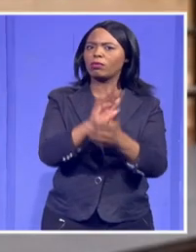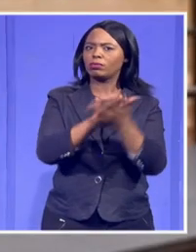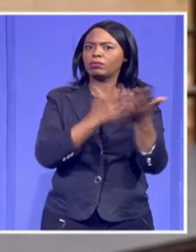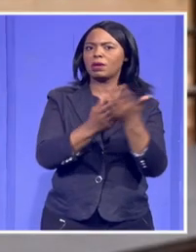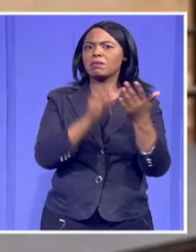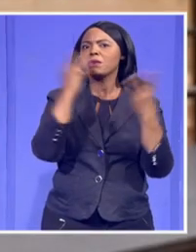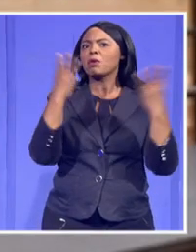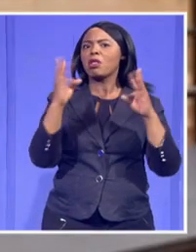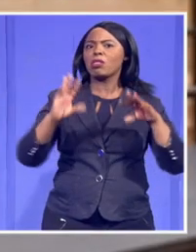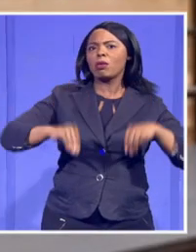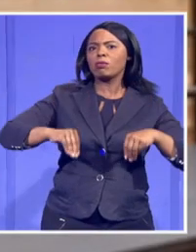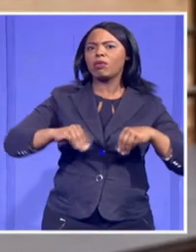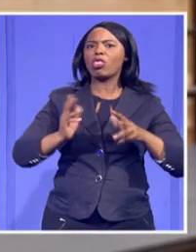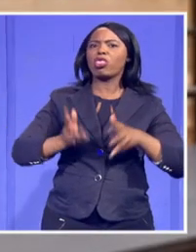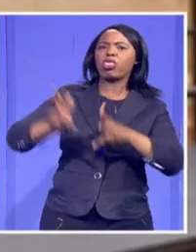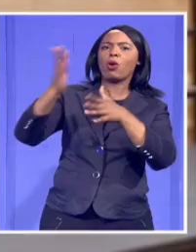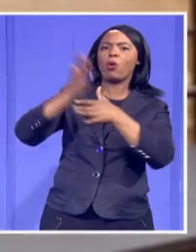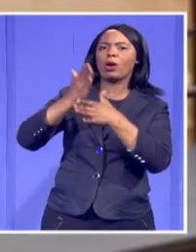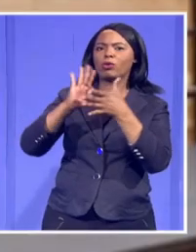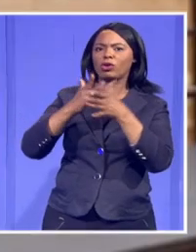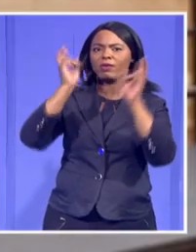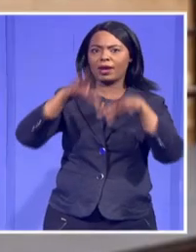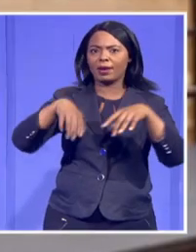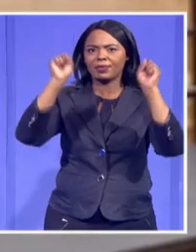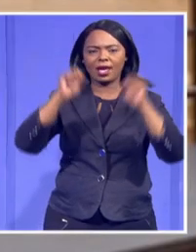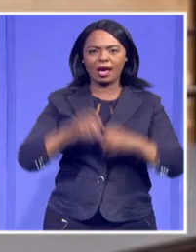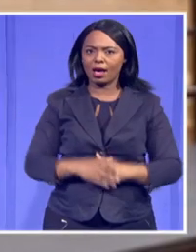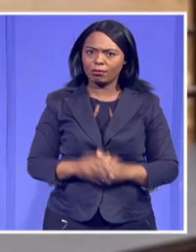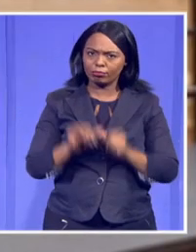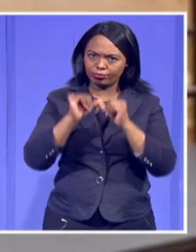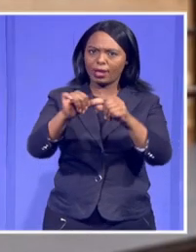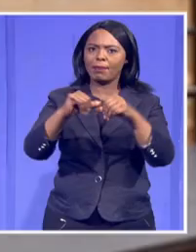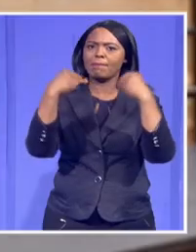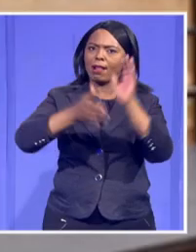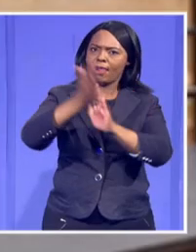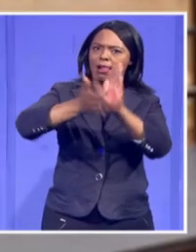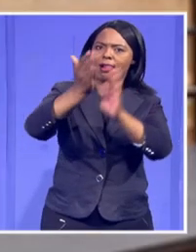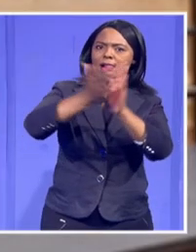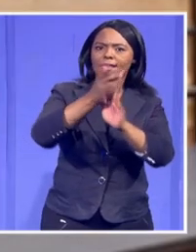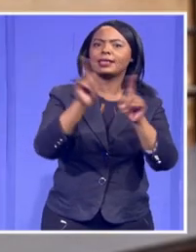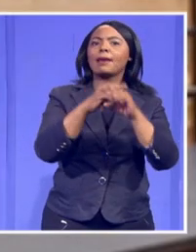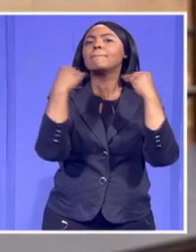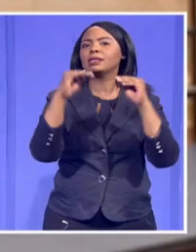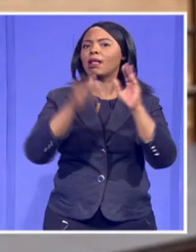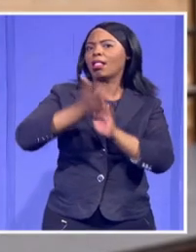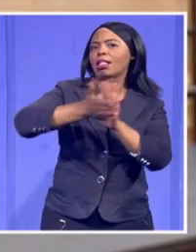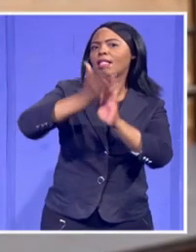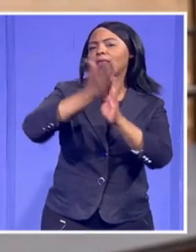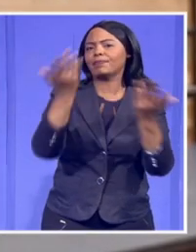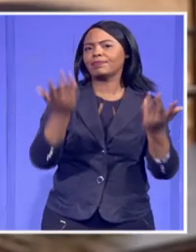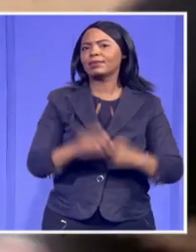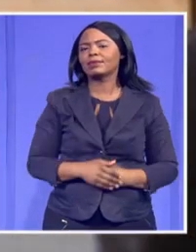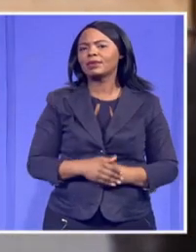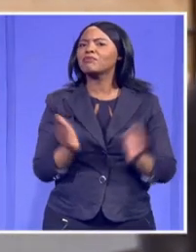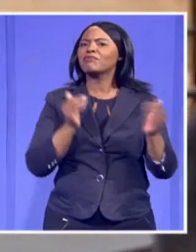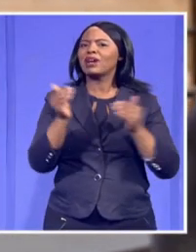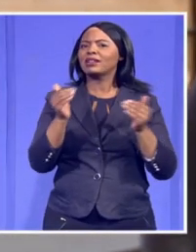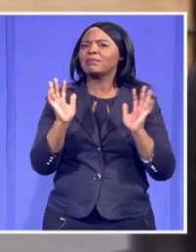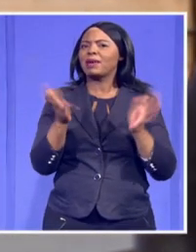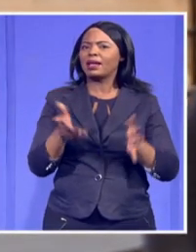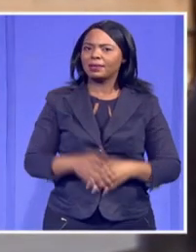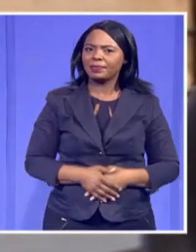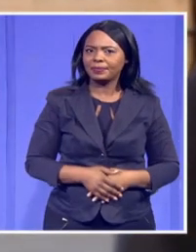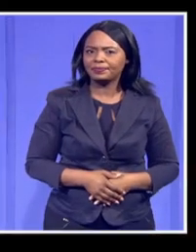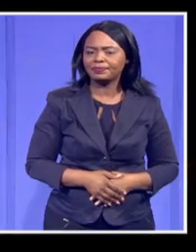work because there's load shedding. Businesses don't stop operating because there's load shedding. You work around it. This morning,